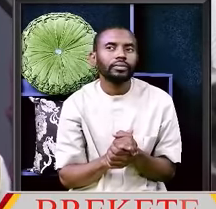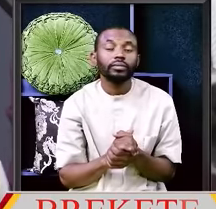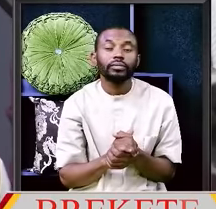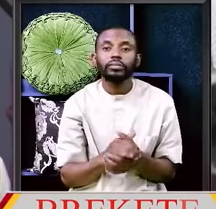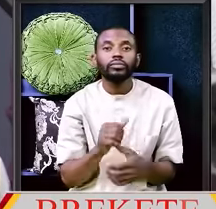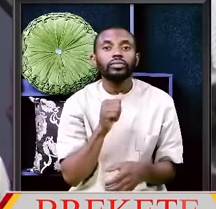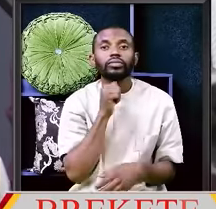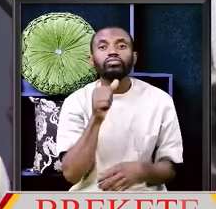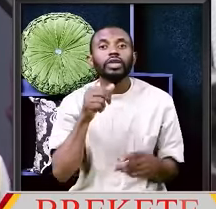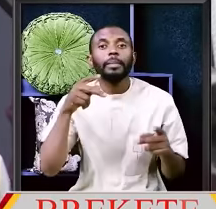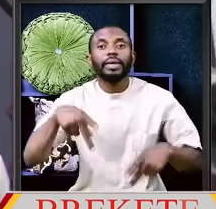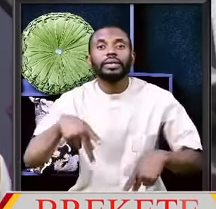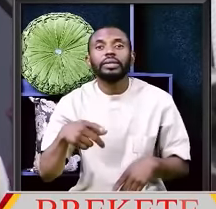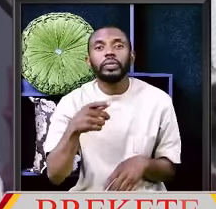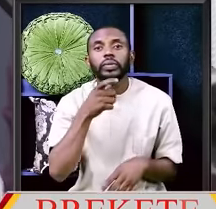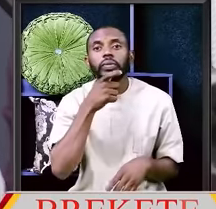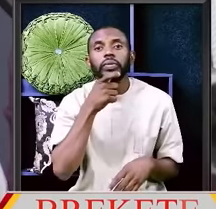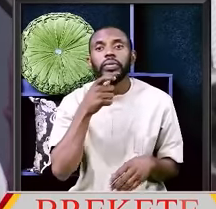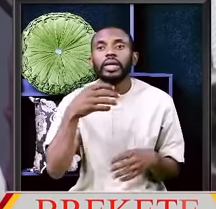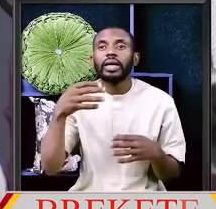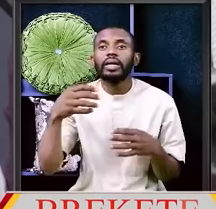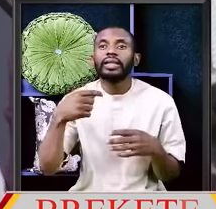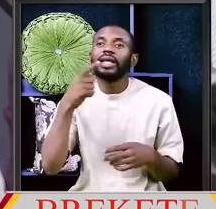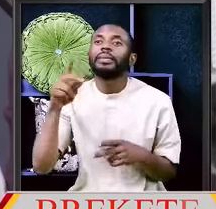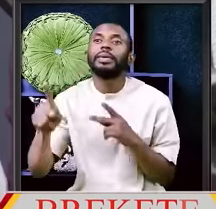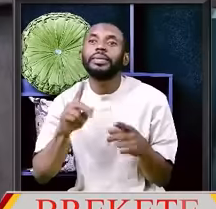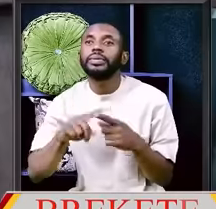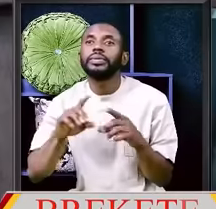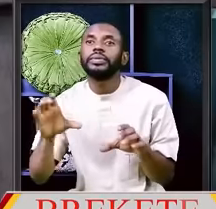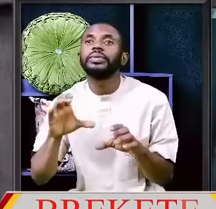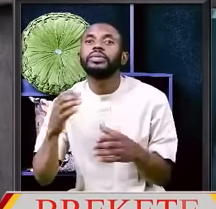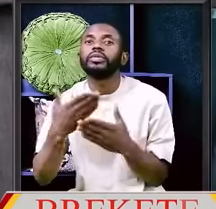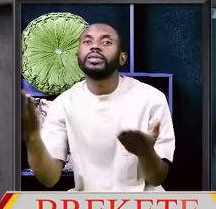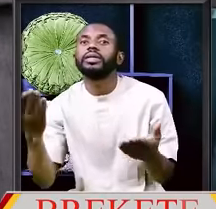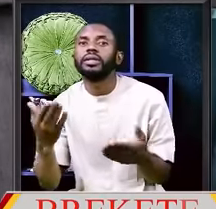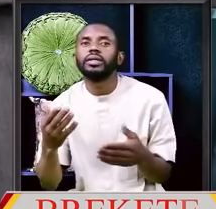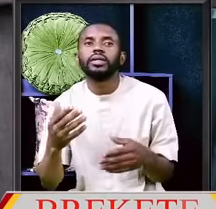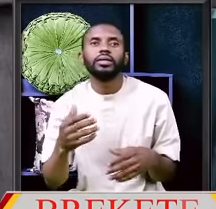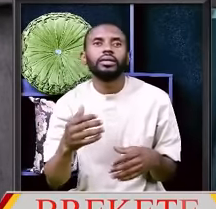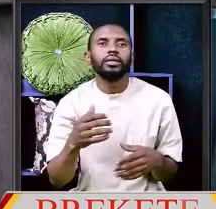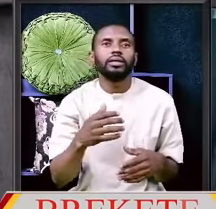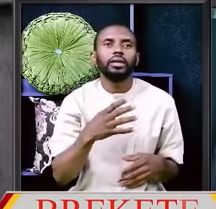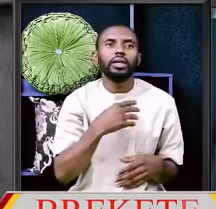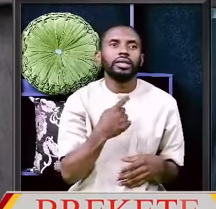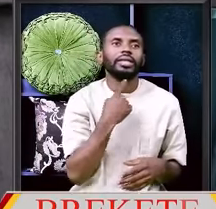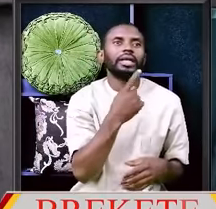No be person we been tell people to do something, go tell them say make una no do again.